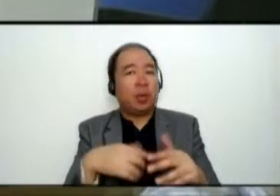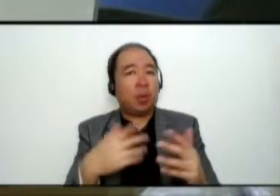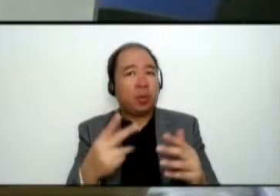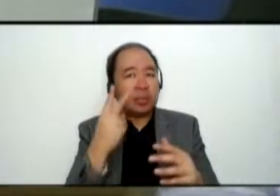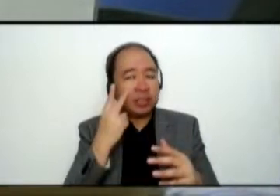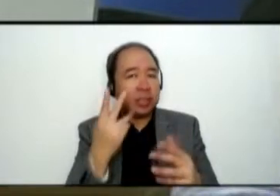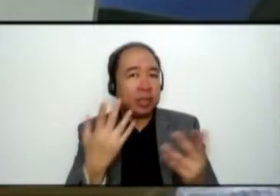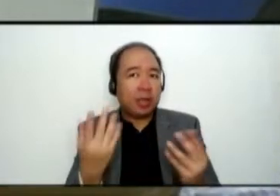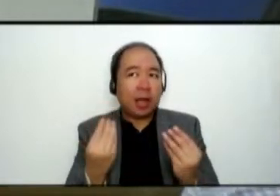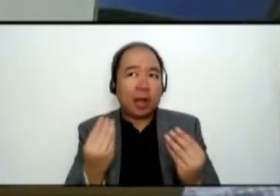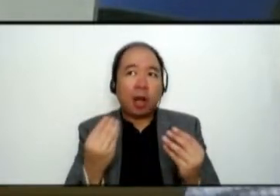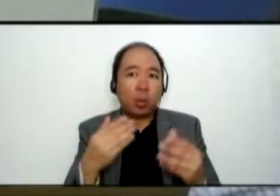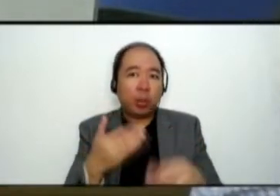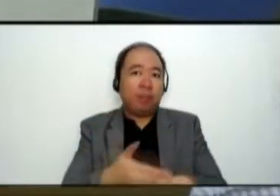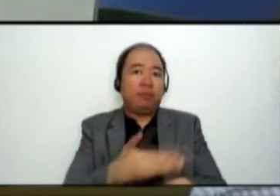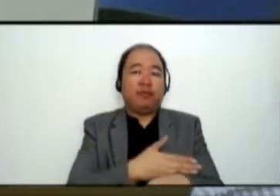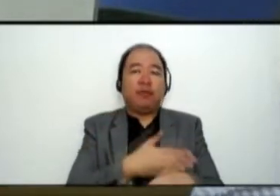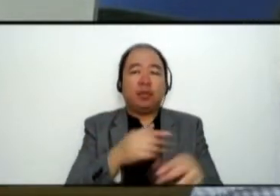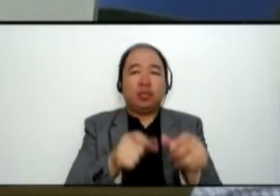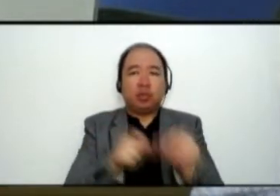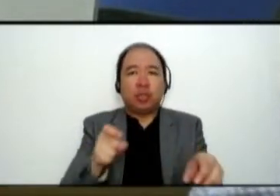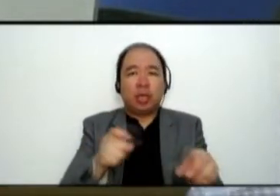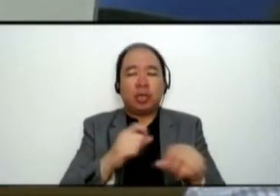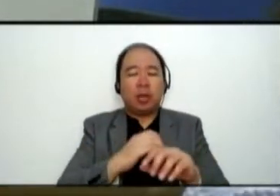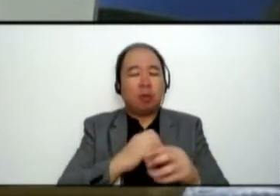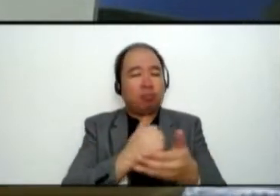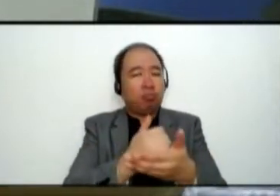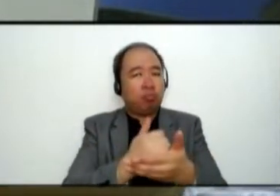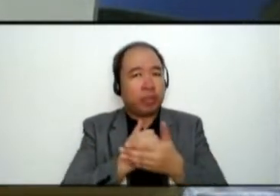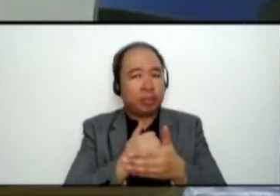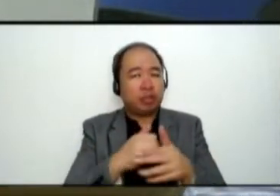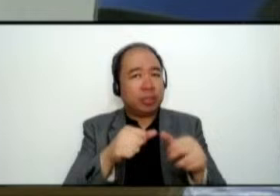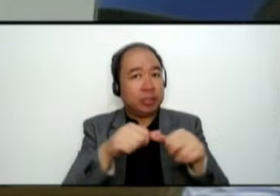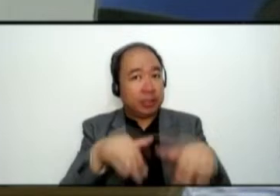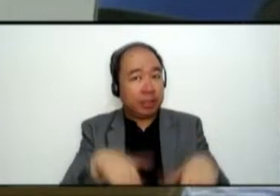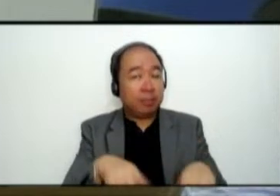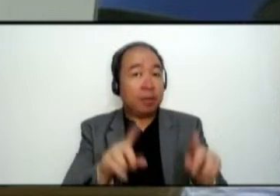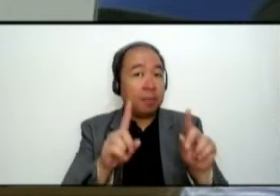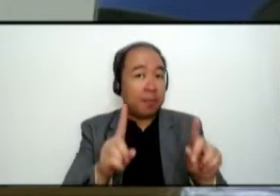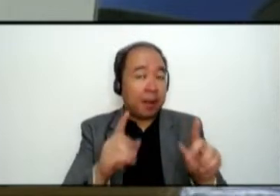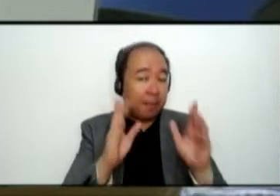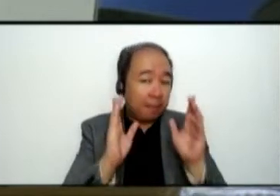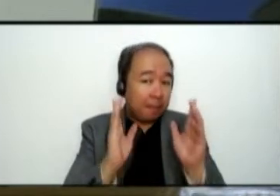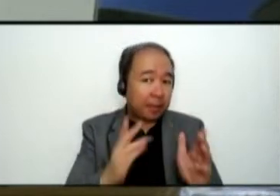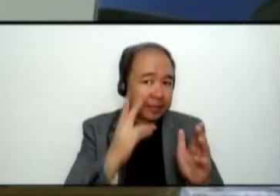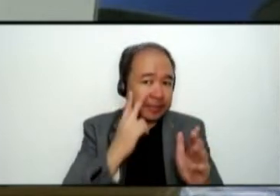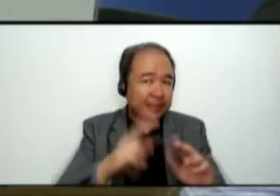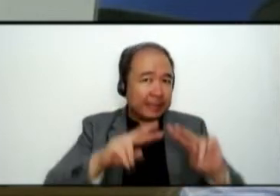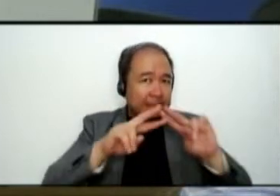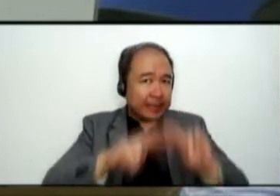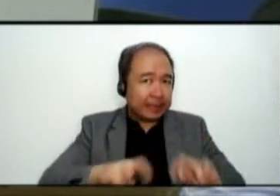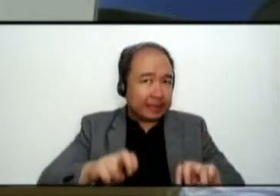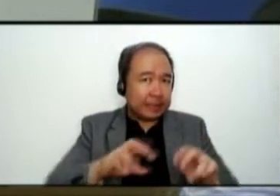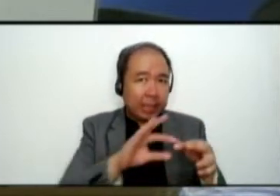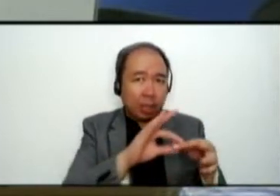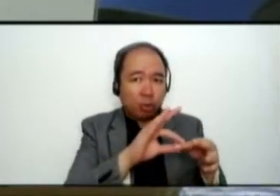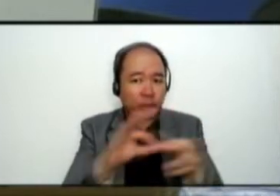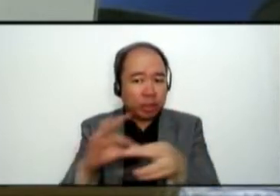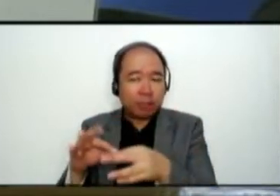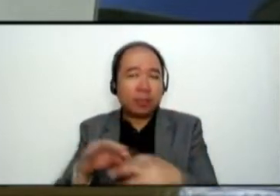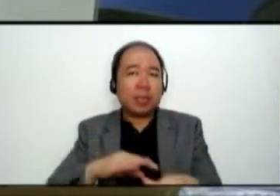protection systems, we must examine these relationships primarily as